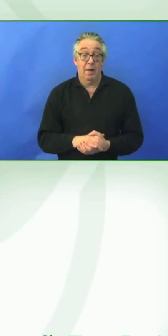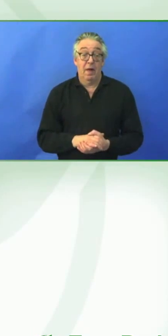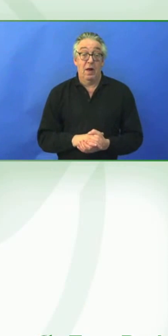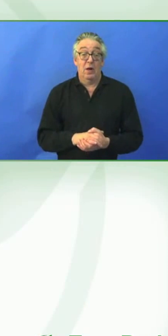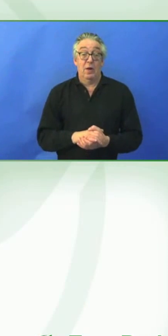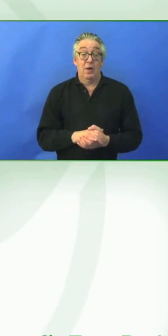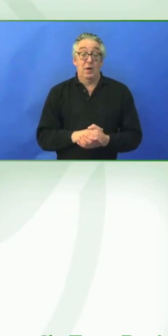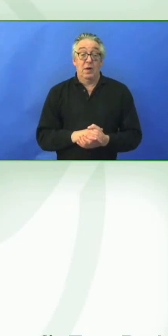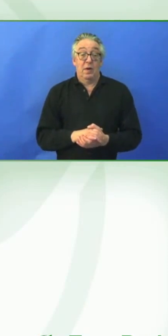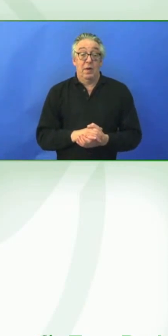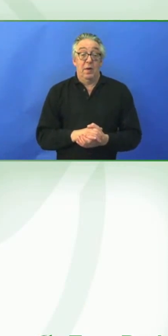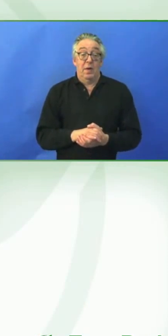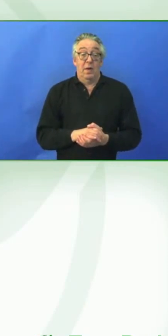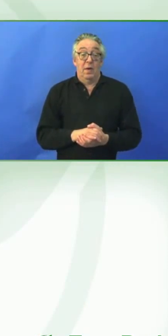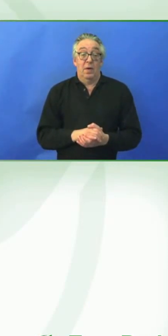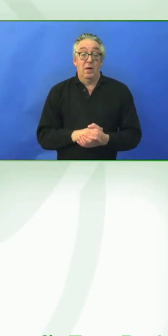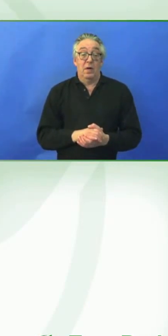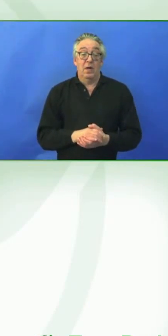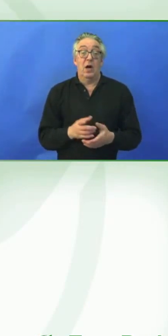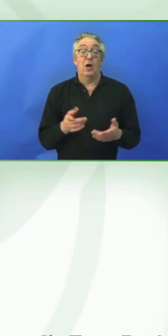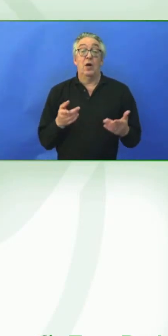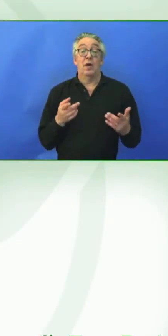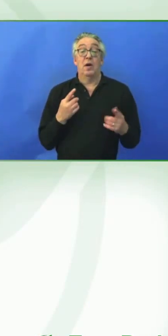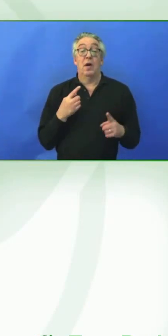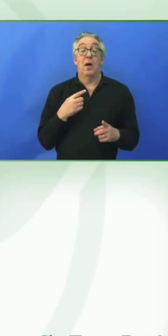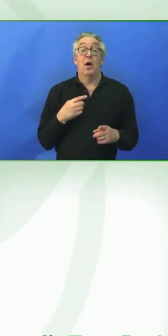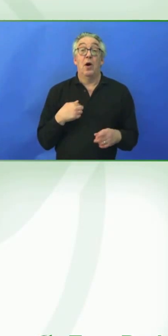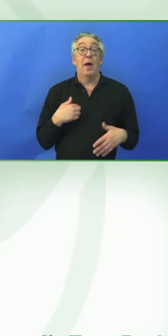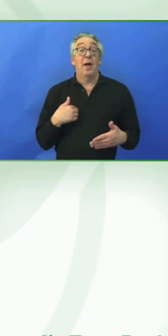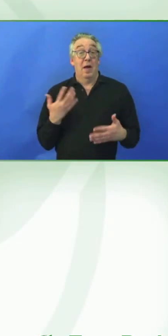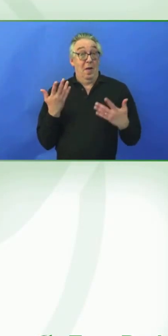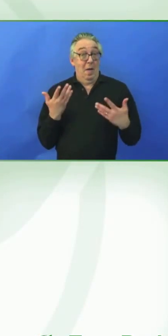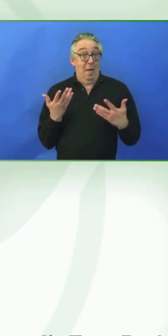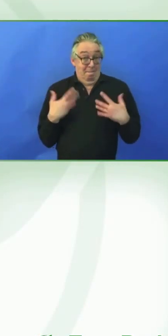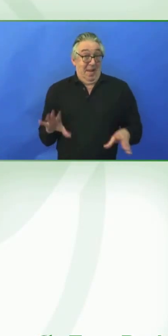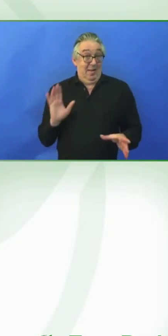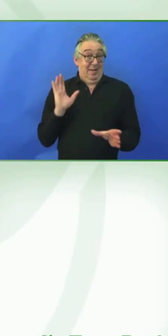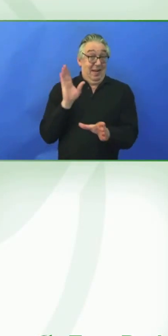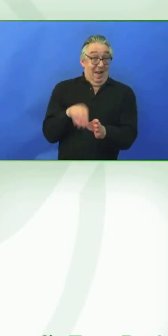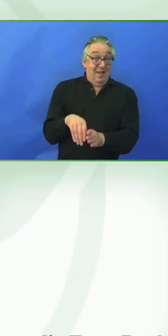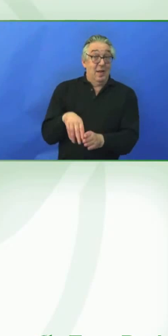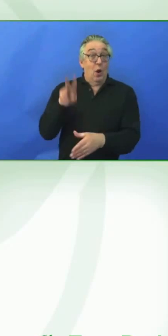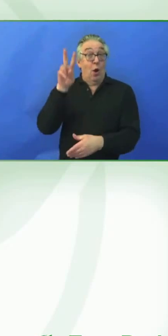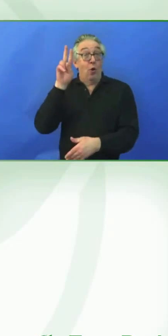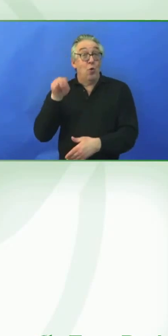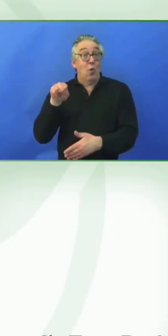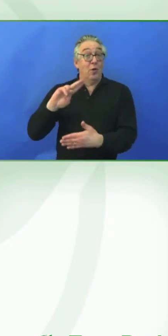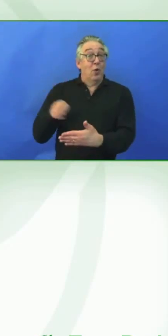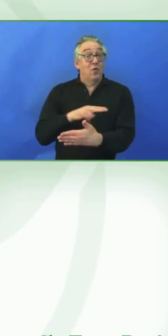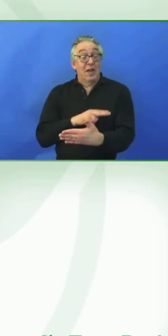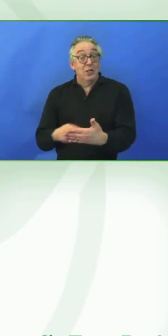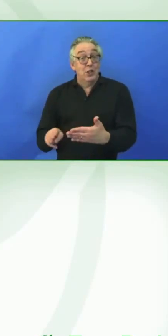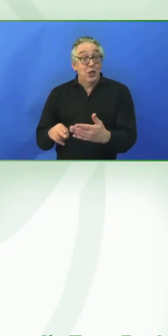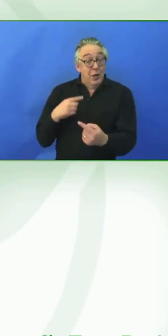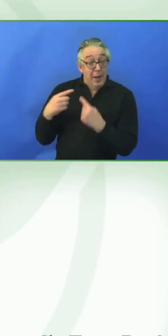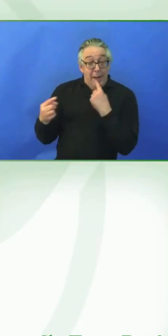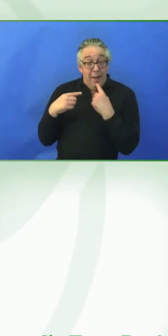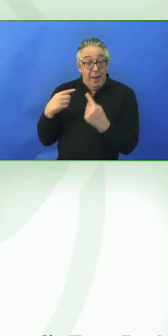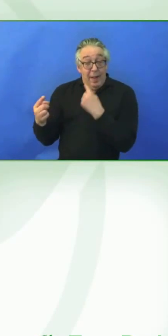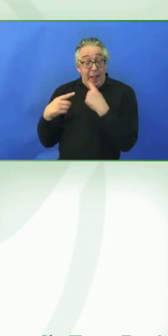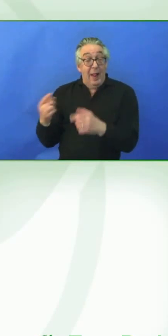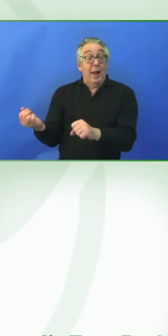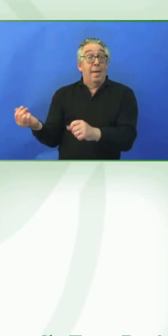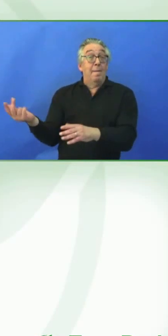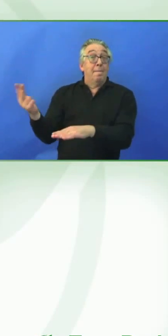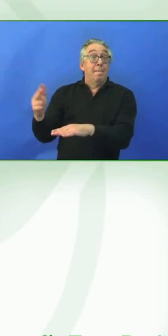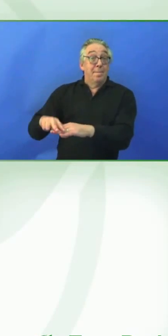the implementation of the SDGs, specifically SDG 11. Now, SDG 11